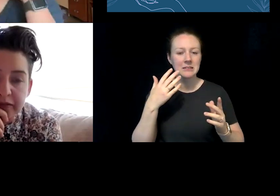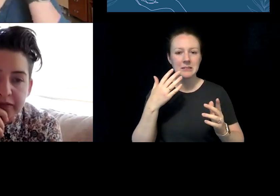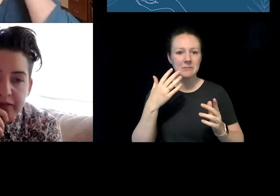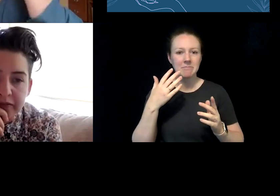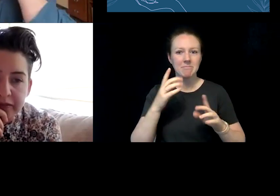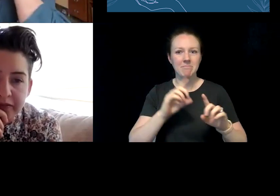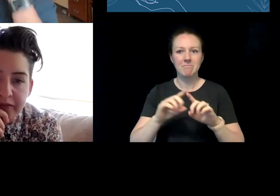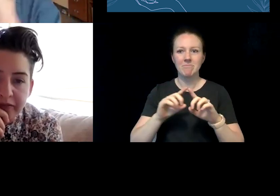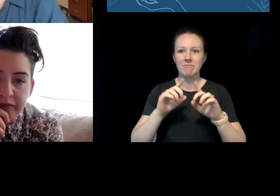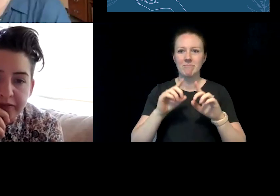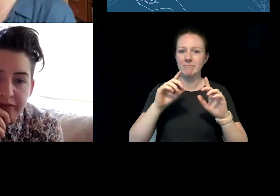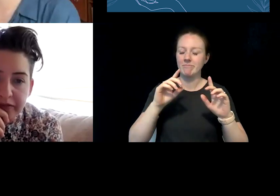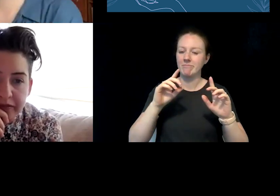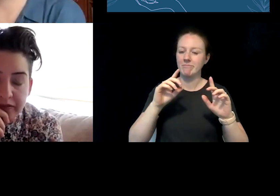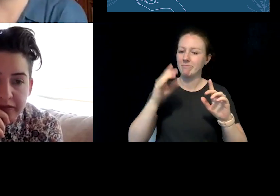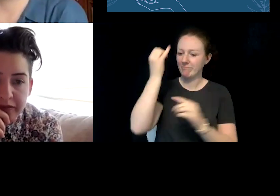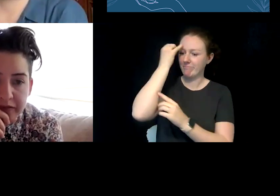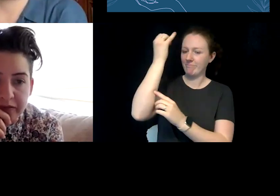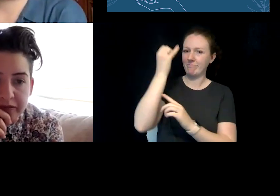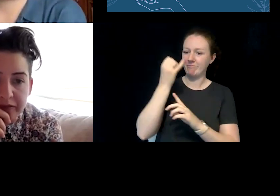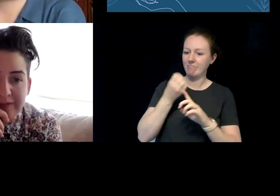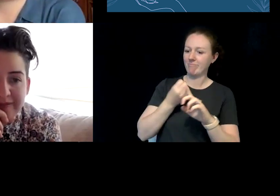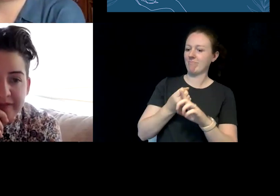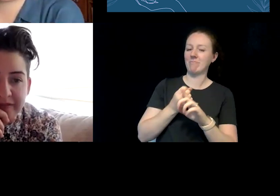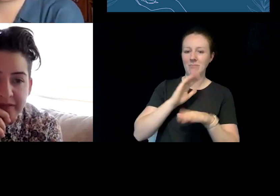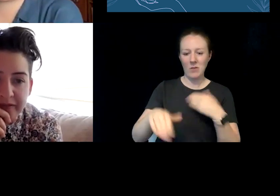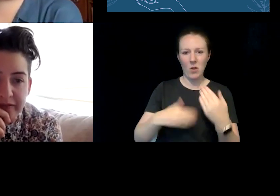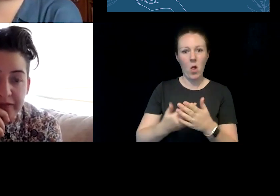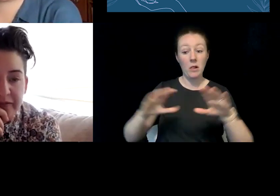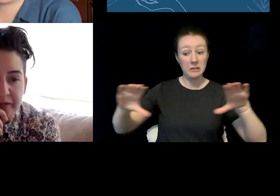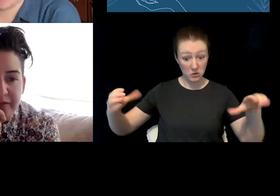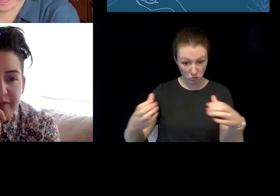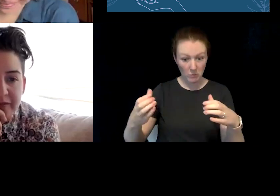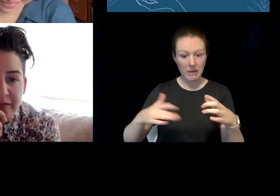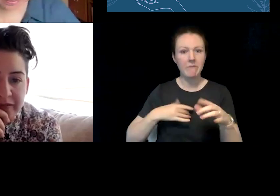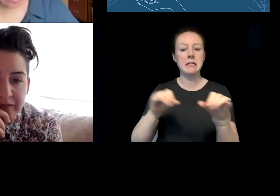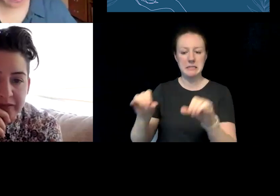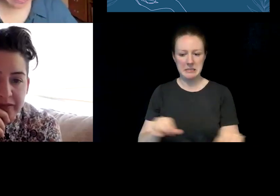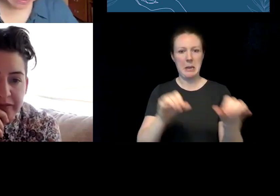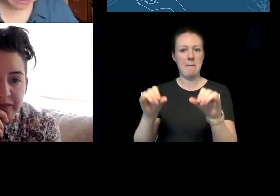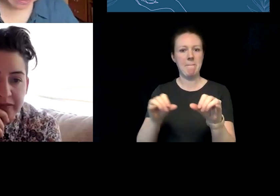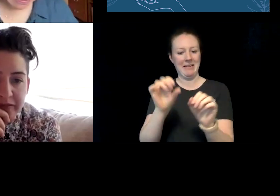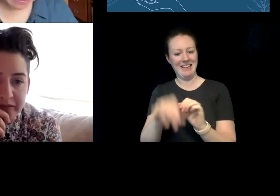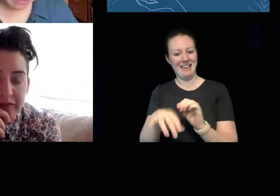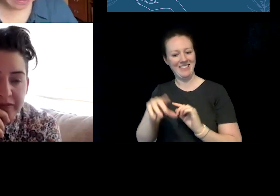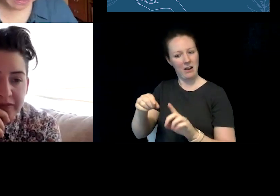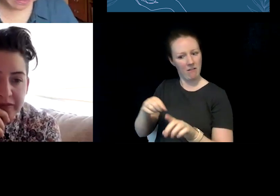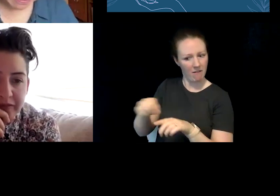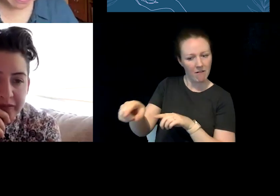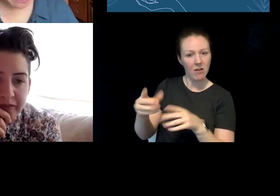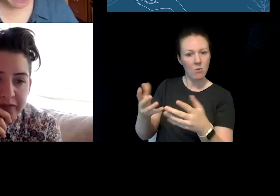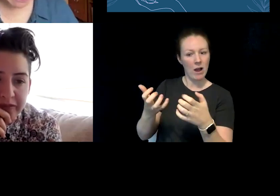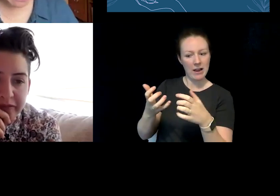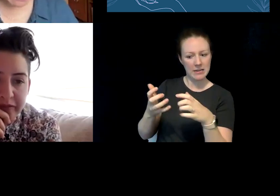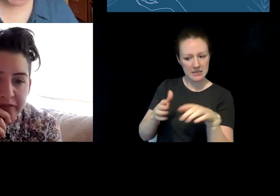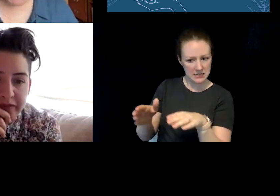epiphanies happen, where you all as a group have a sense that yes, that's where we want to go. We want to go down that path, or that's